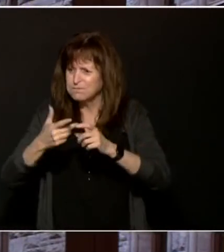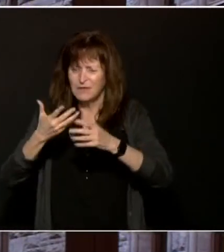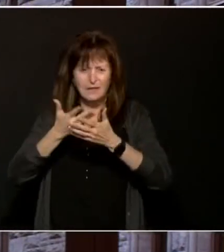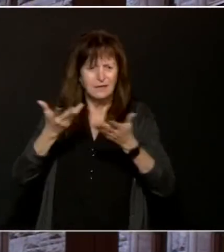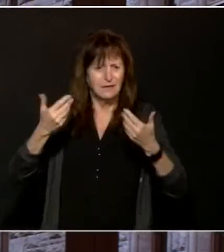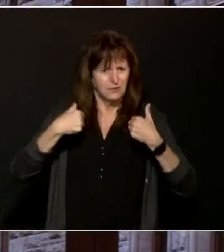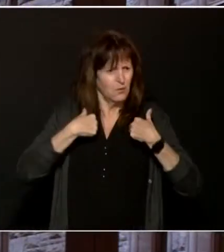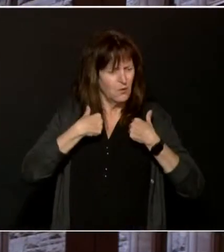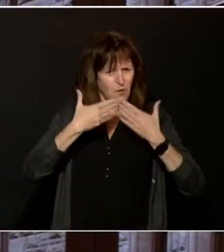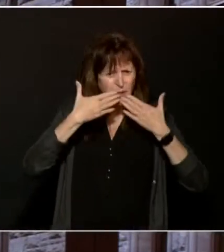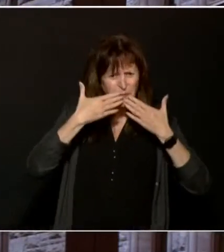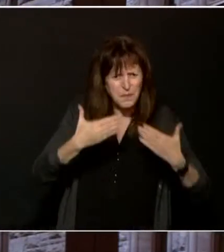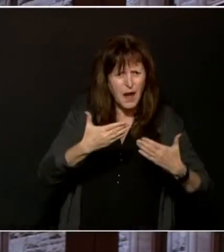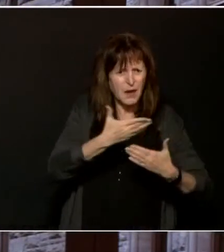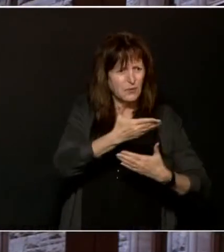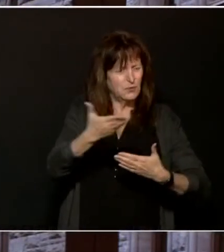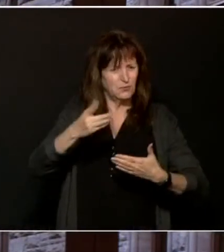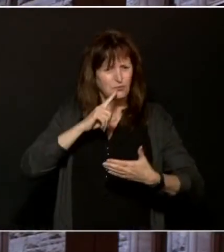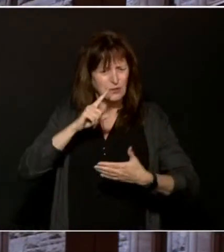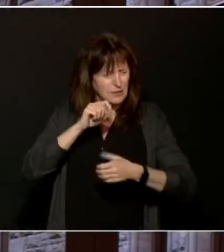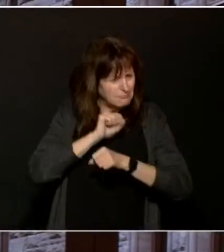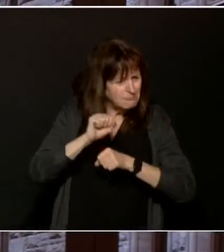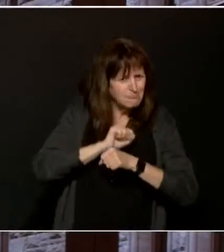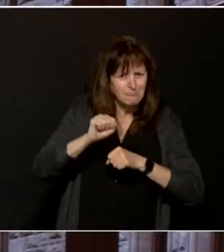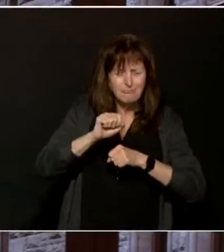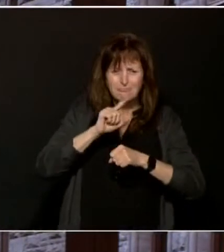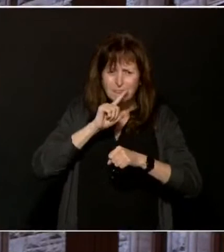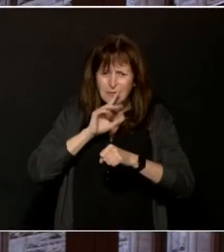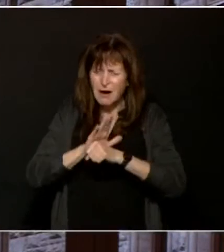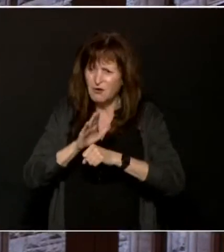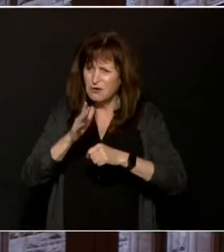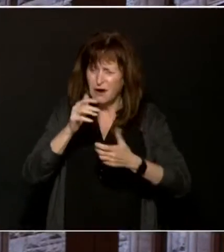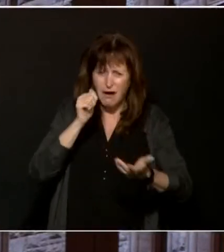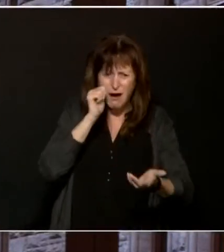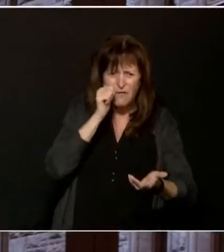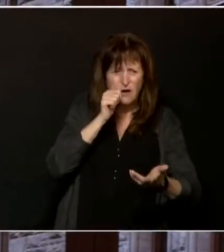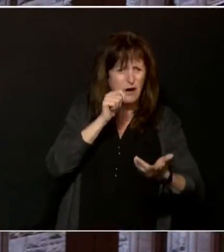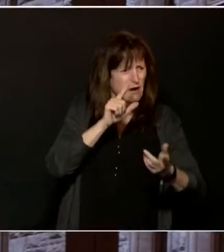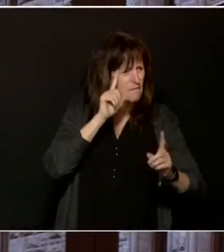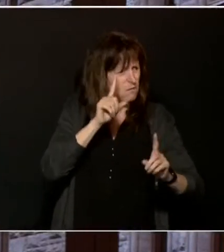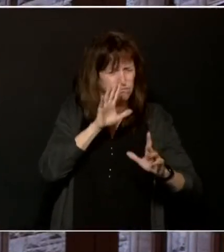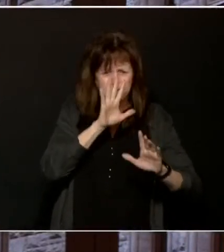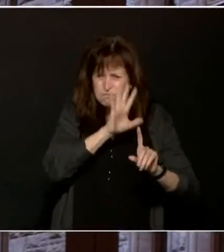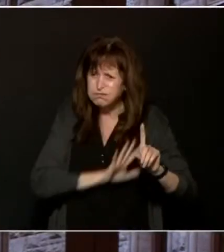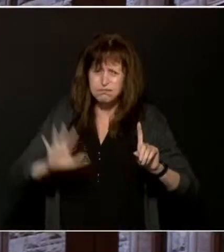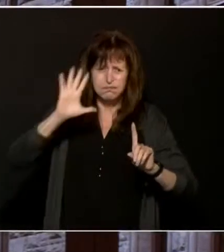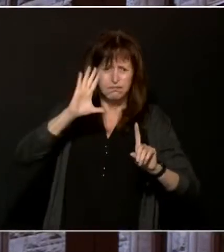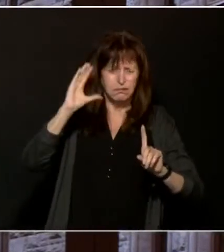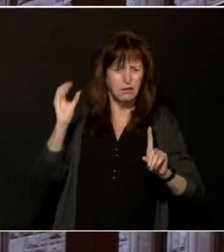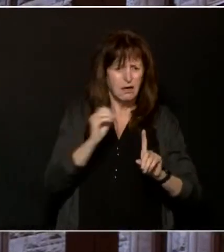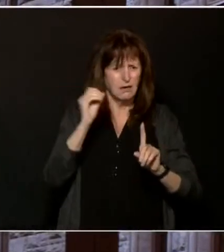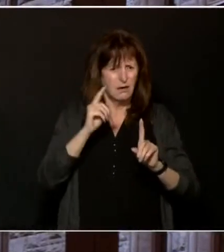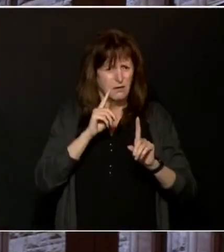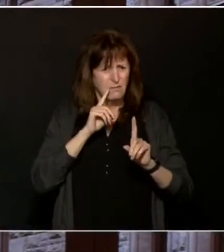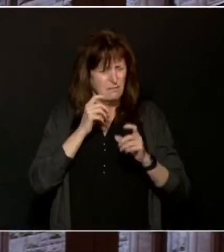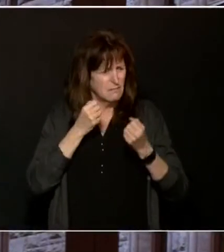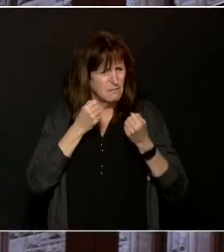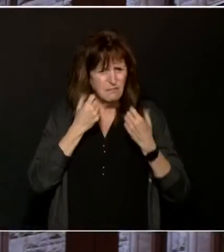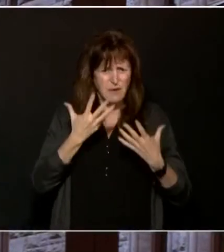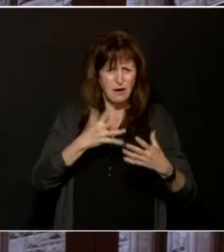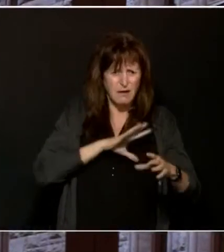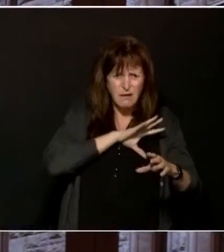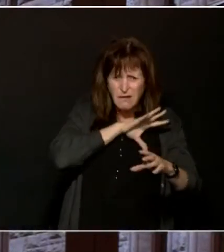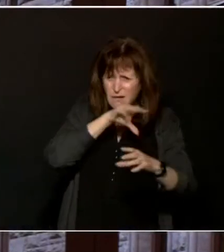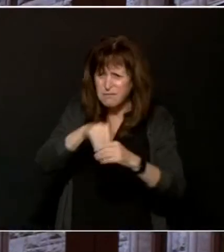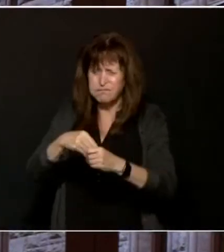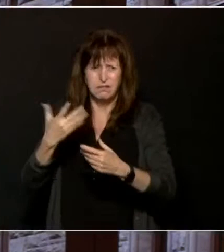and dedication that paramedics demonstrate daily in our communities across Ontario. I know many have been heavily involved in our vaccine response and